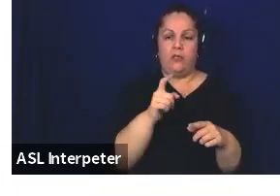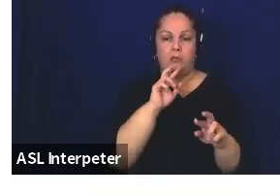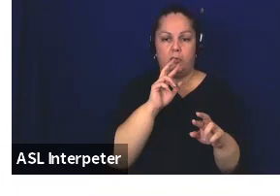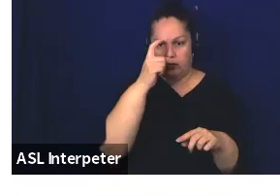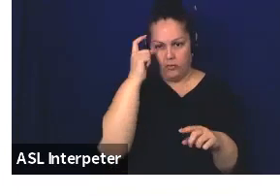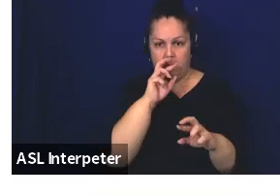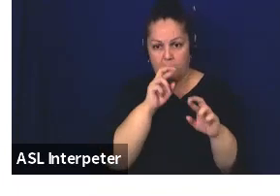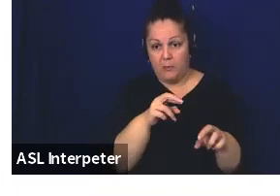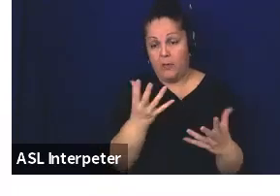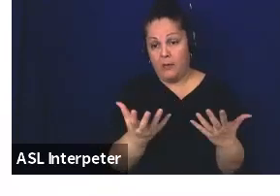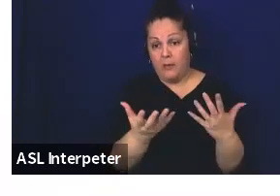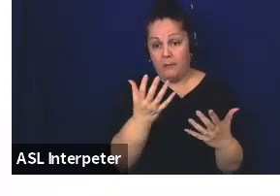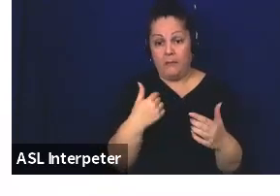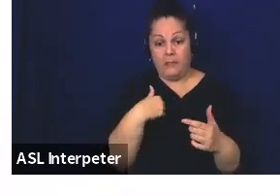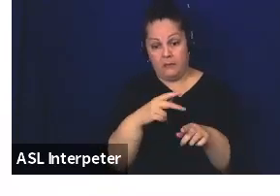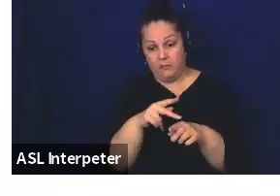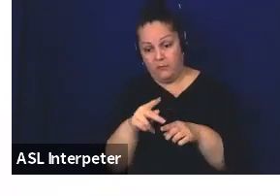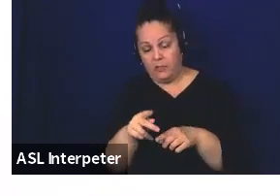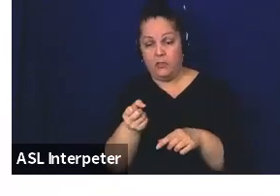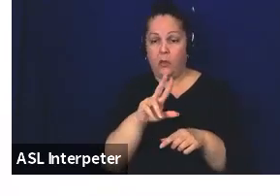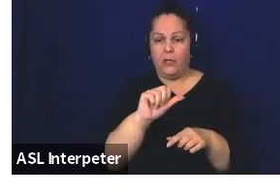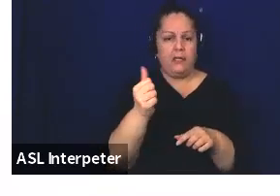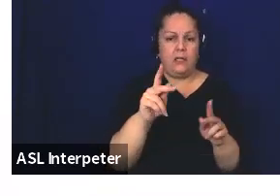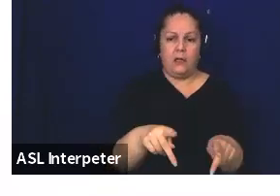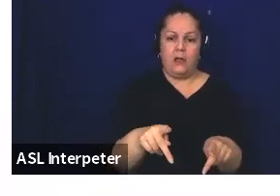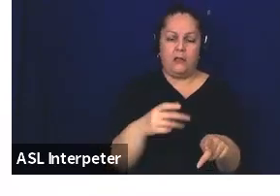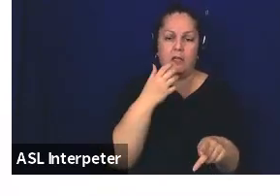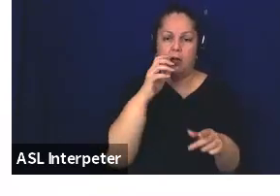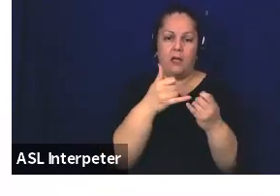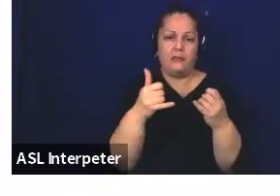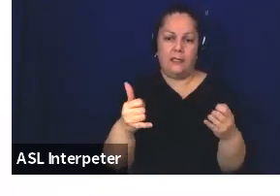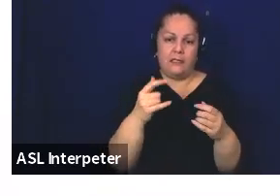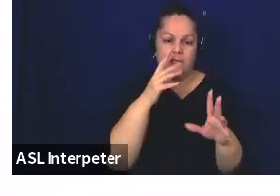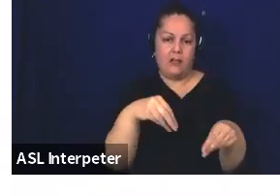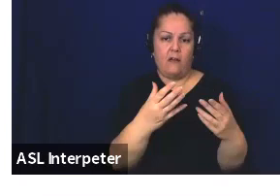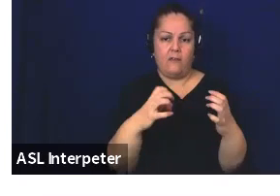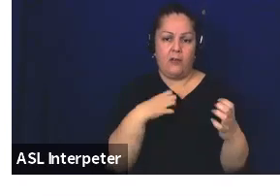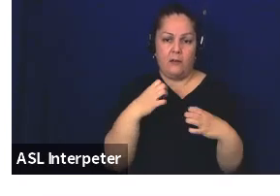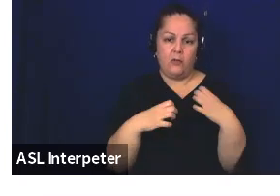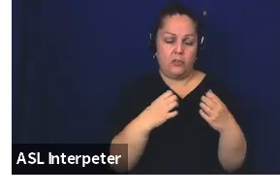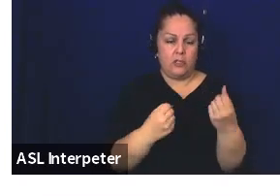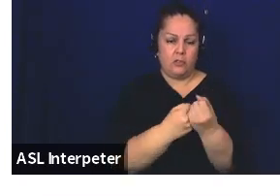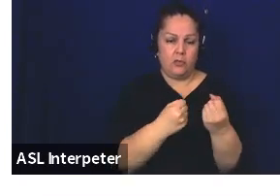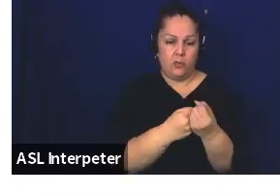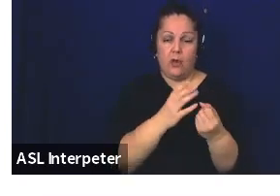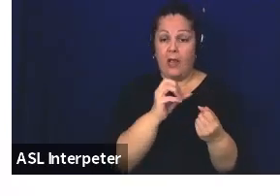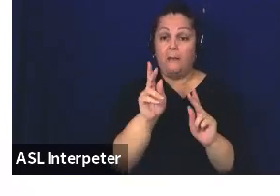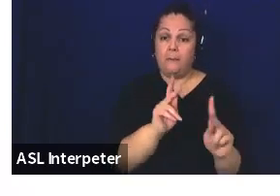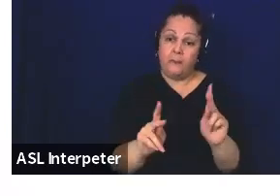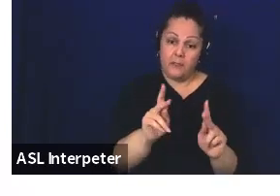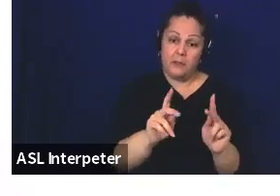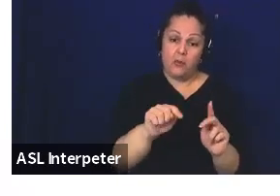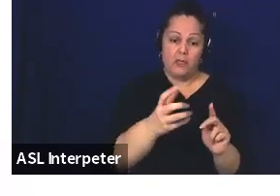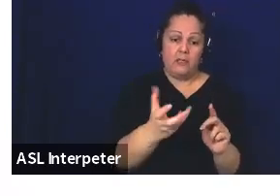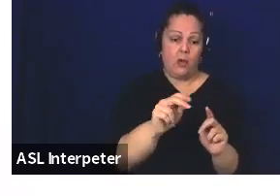can include the stakeholder or any other hotlines that offer emotional support, as well as individuals in their